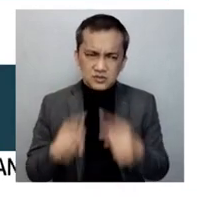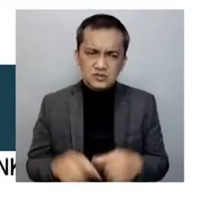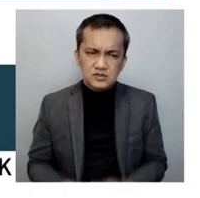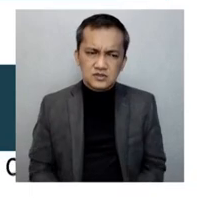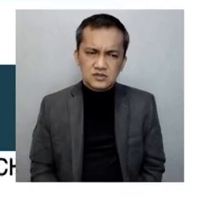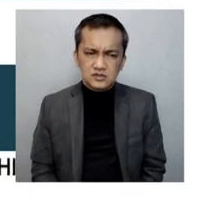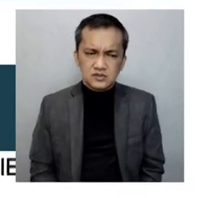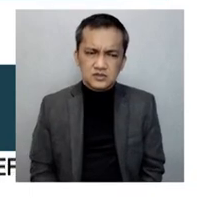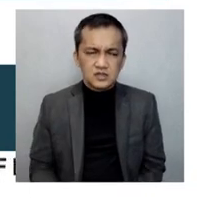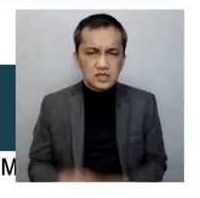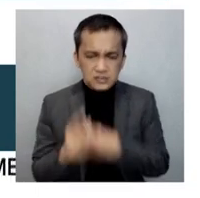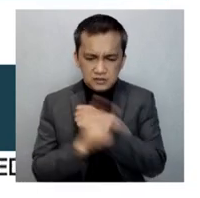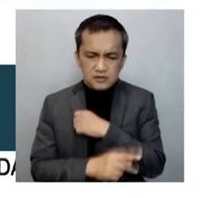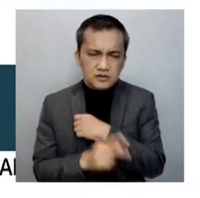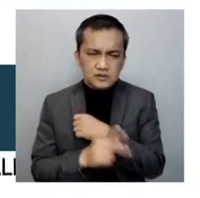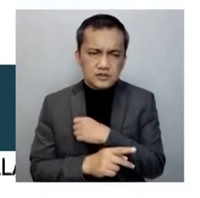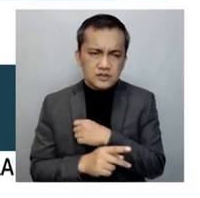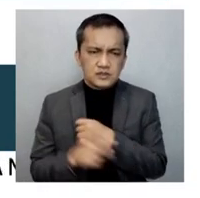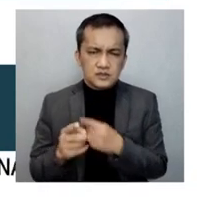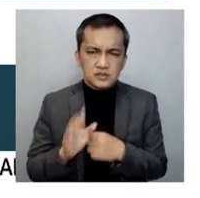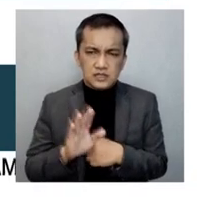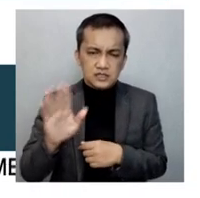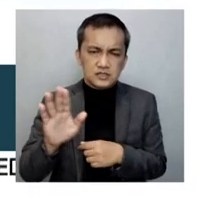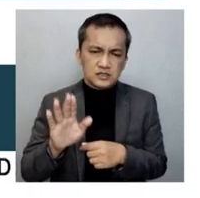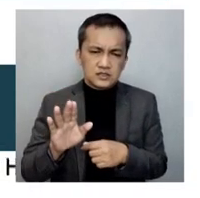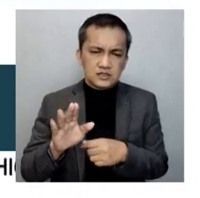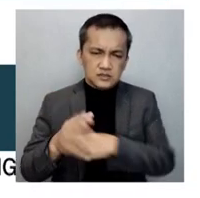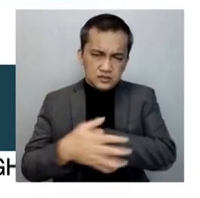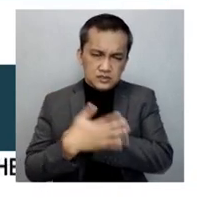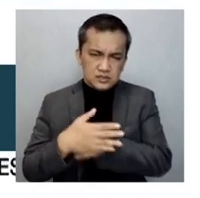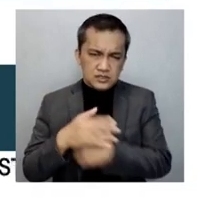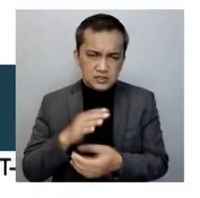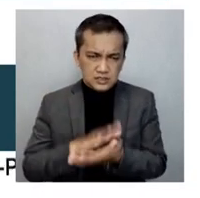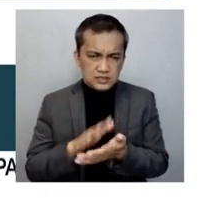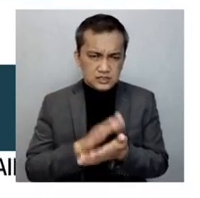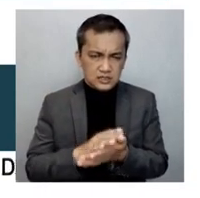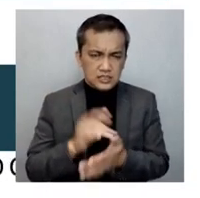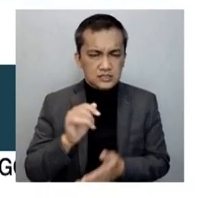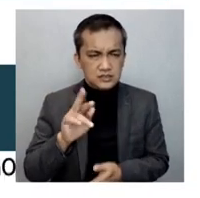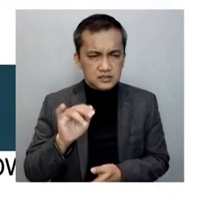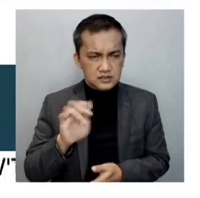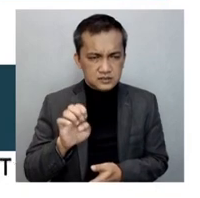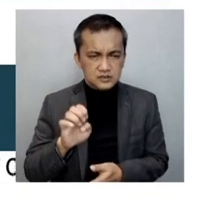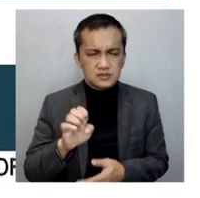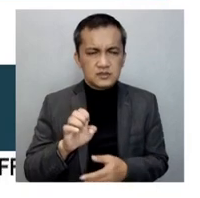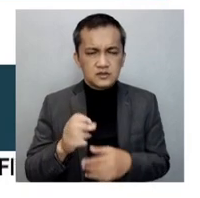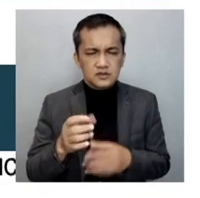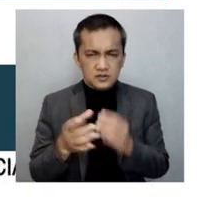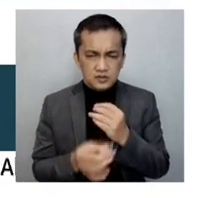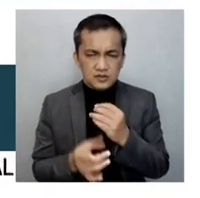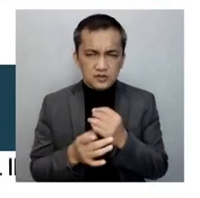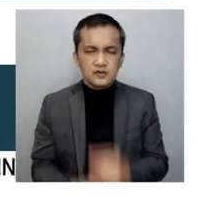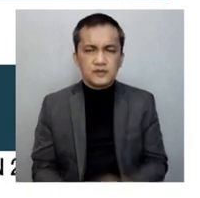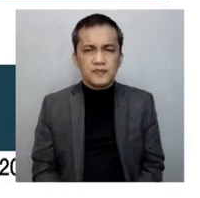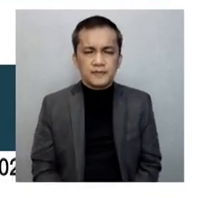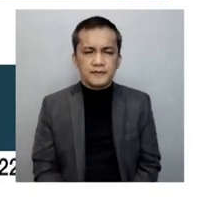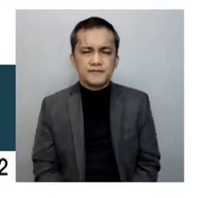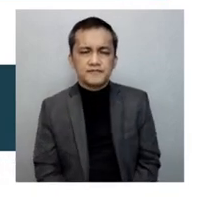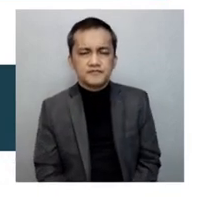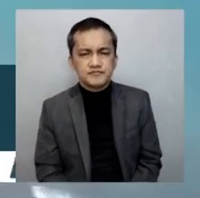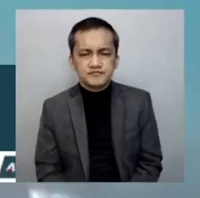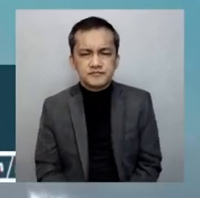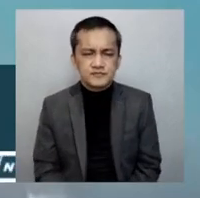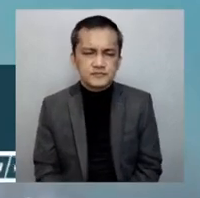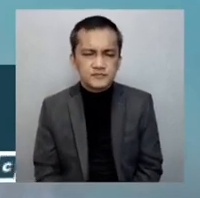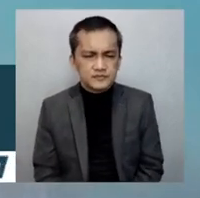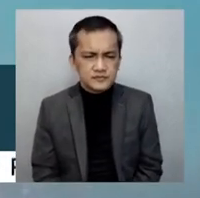the province is, or at least her shoreline is clear of any trace of the oil spill? We never said that